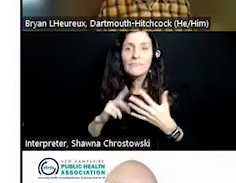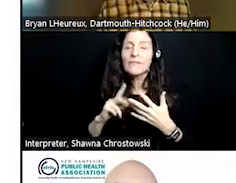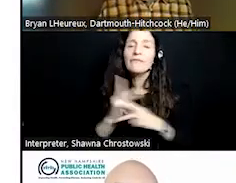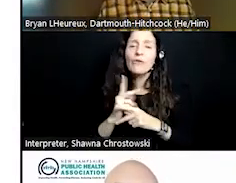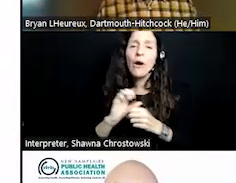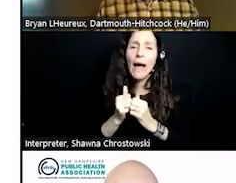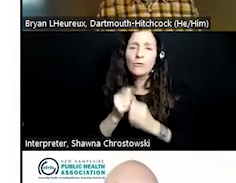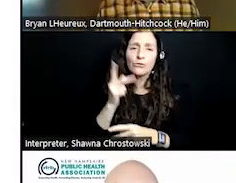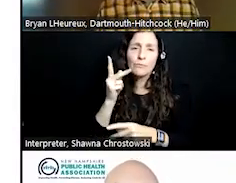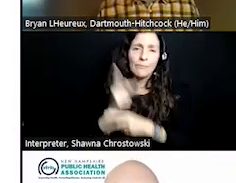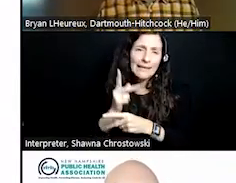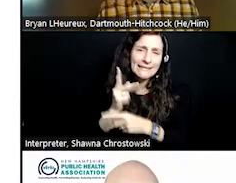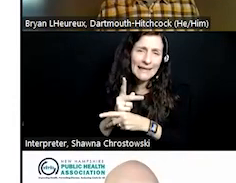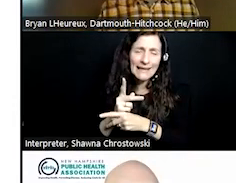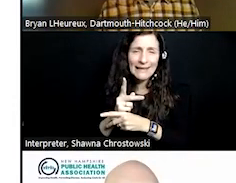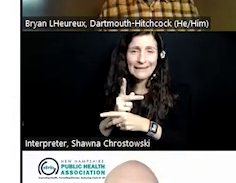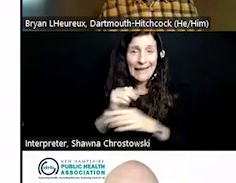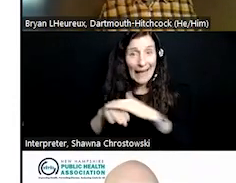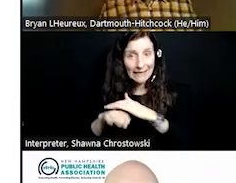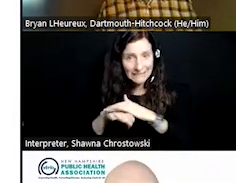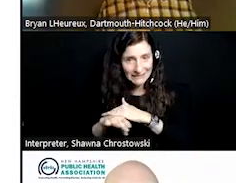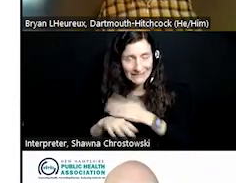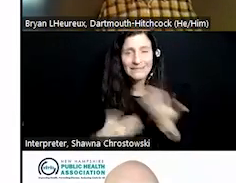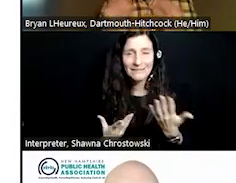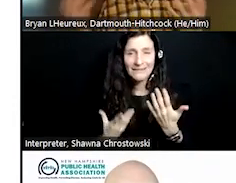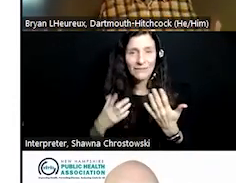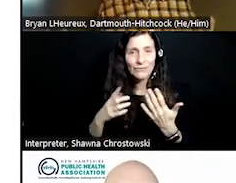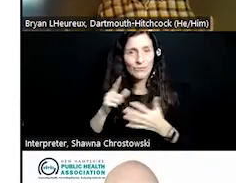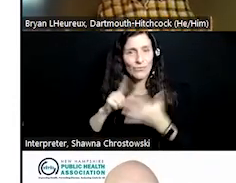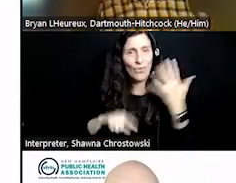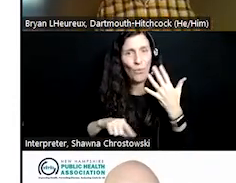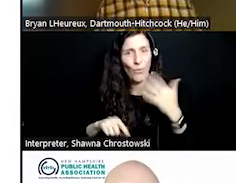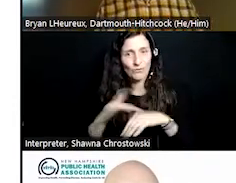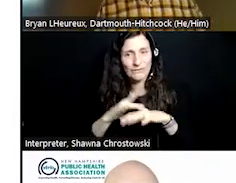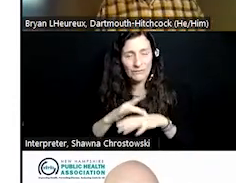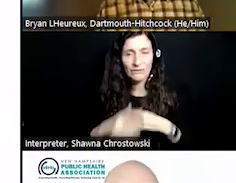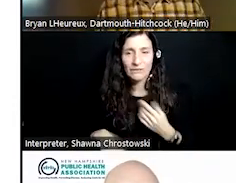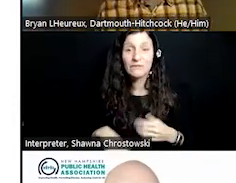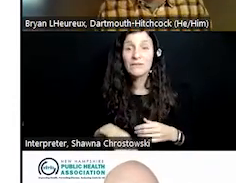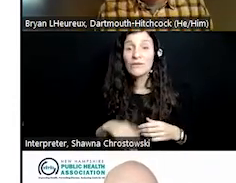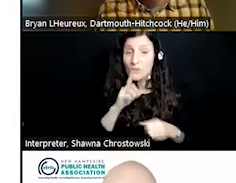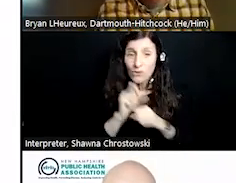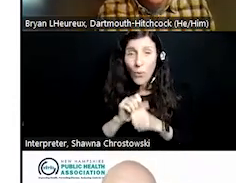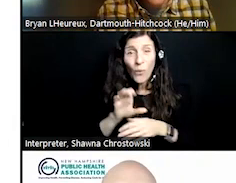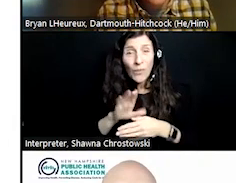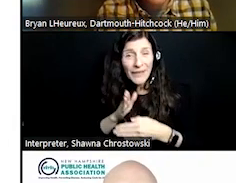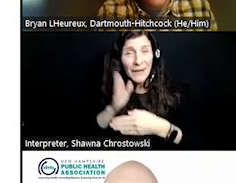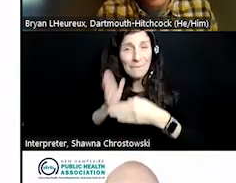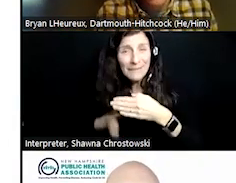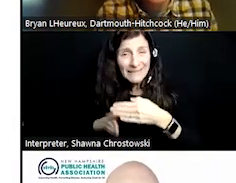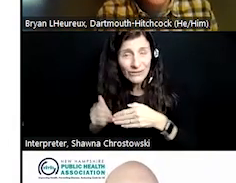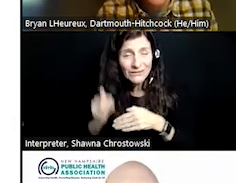that resource. So that maintenance step or the completion step, for example, here I